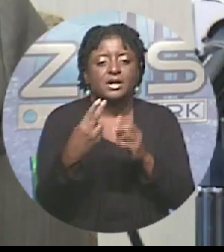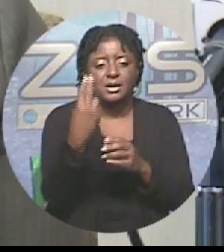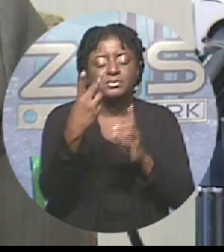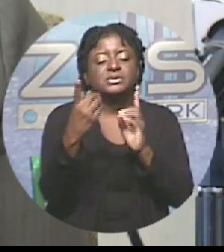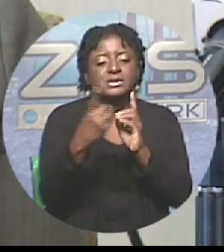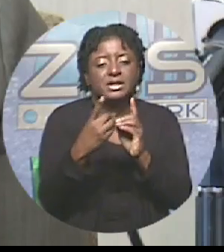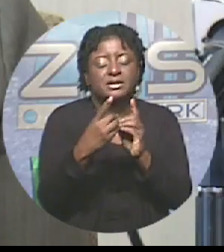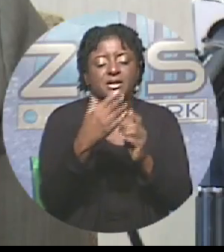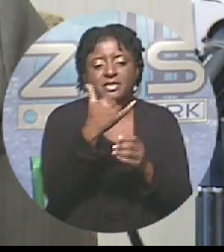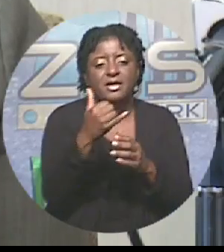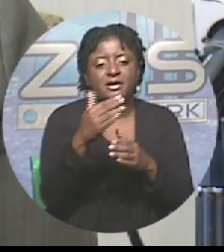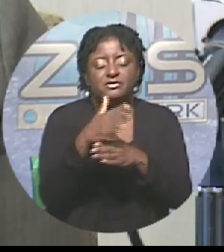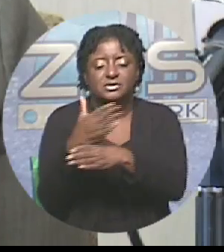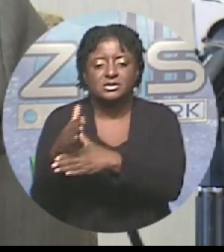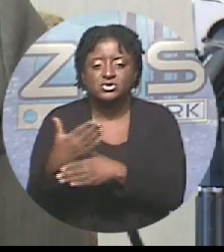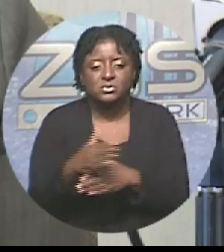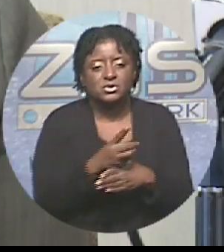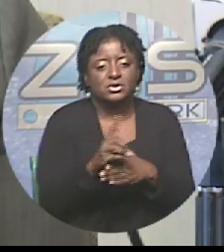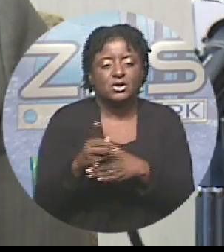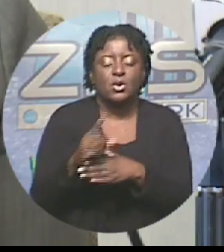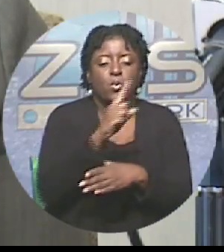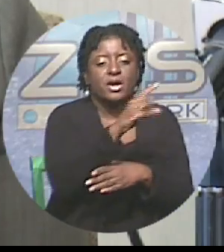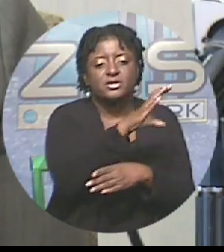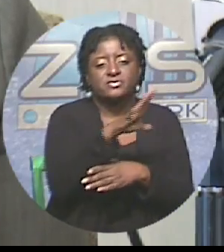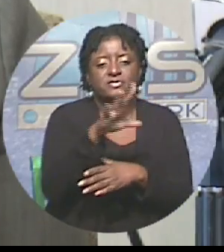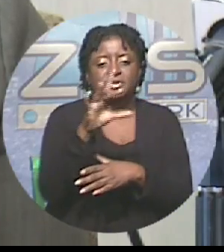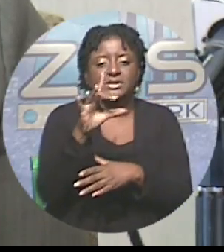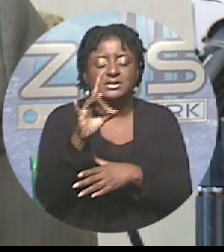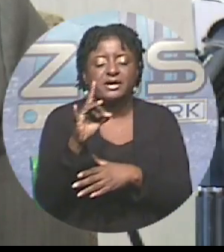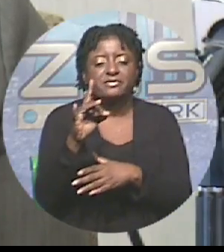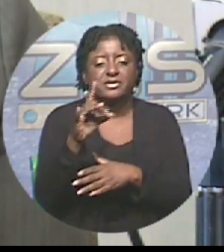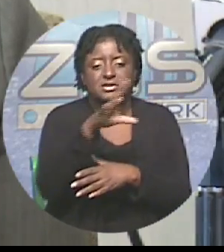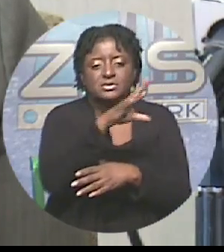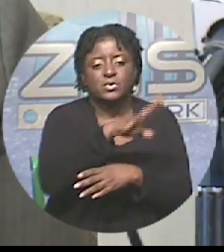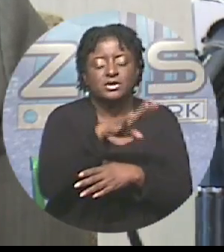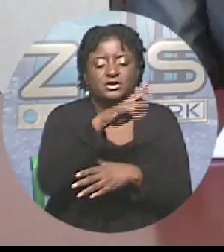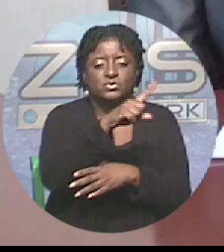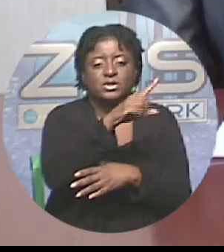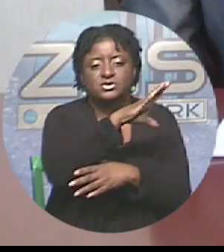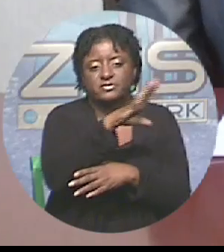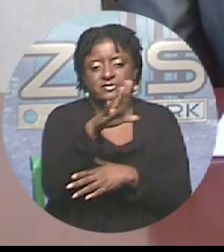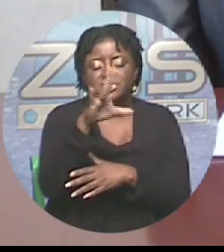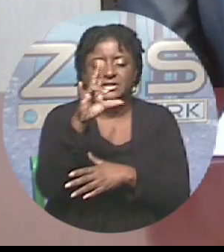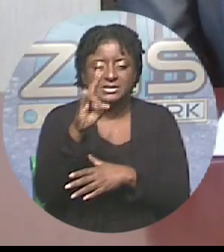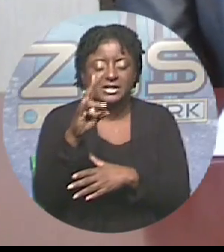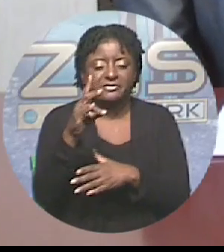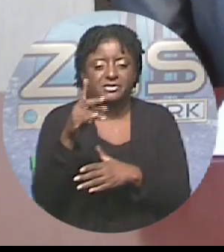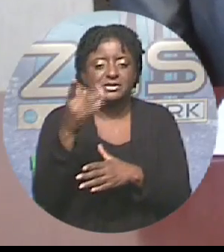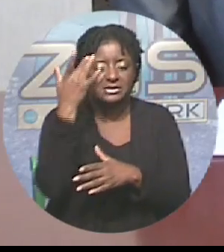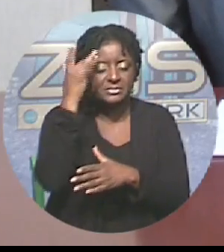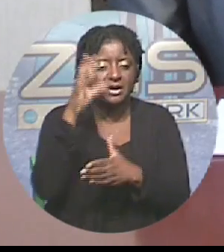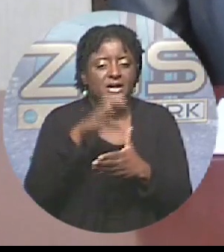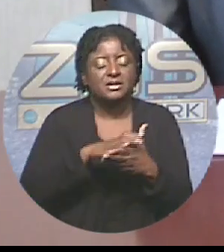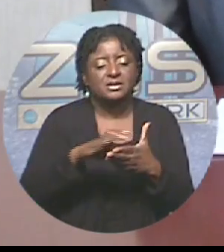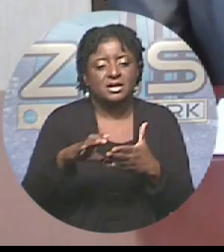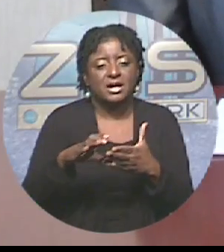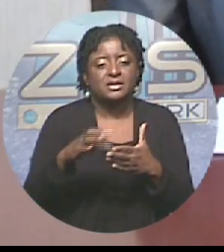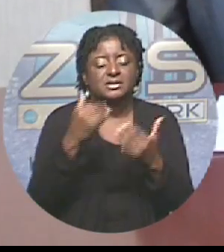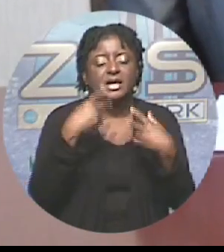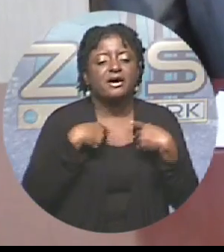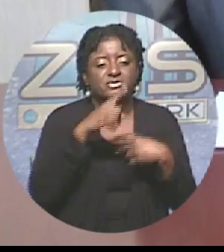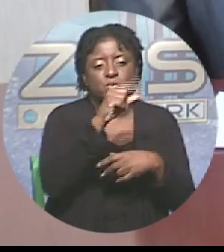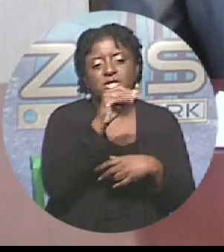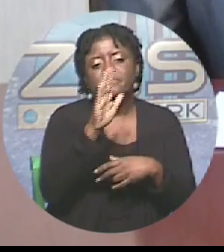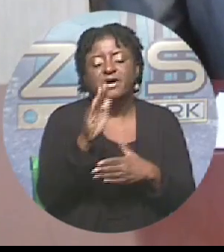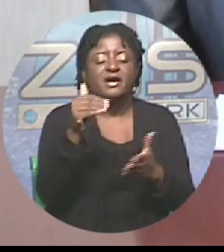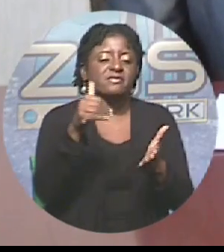distributed 157,000 smart cards that were introduced back in 2014. Bethel said NIB has 25,000 cards